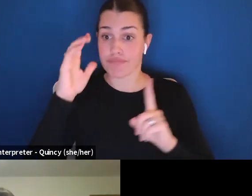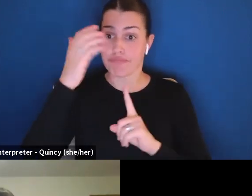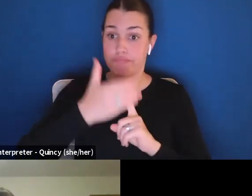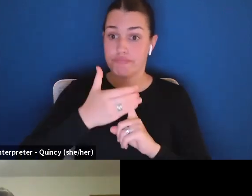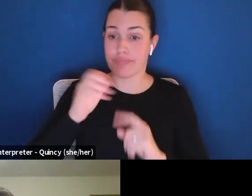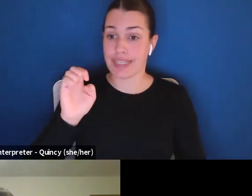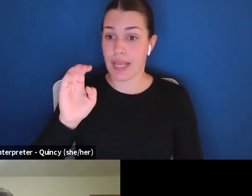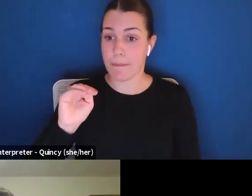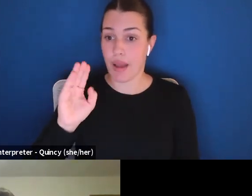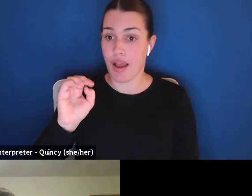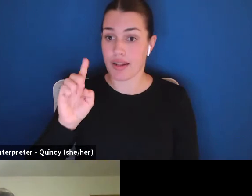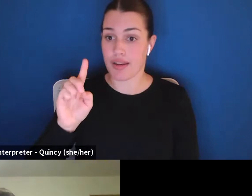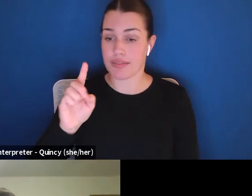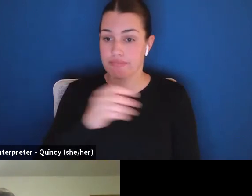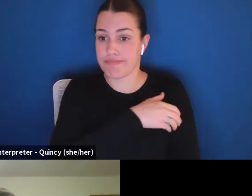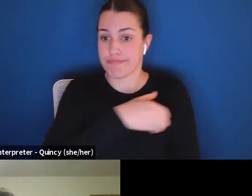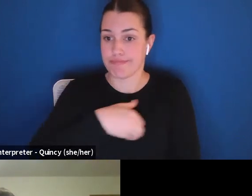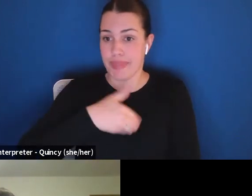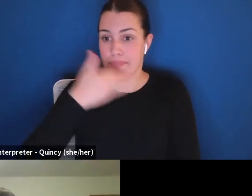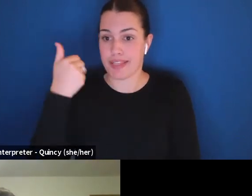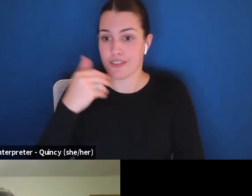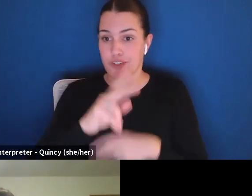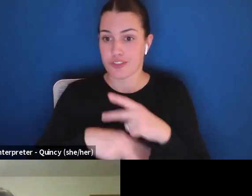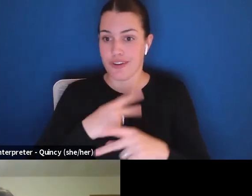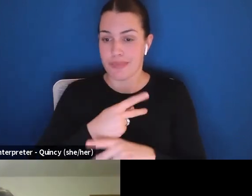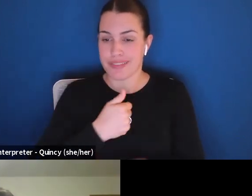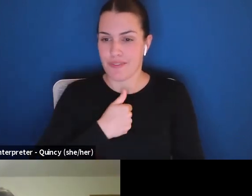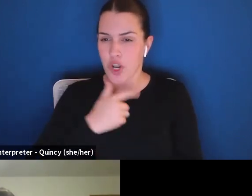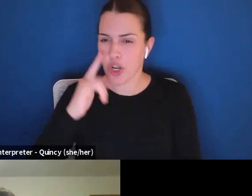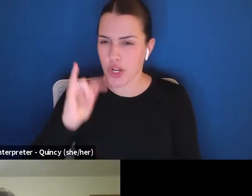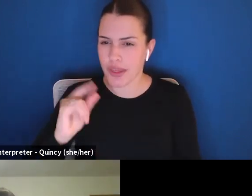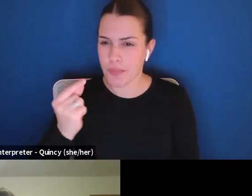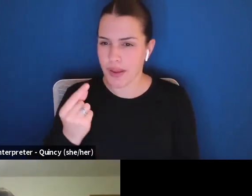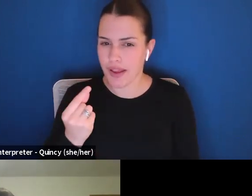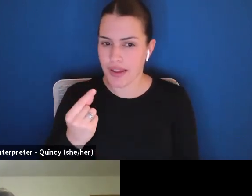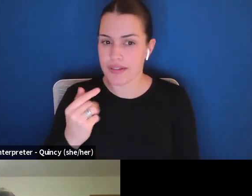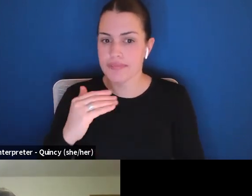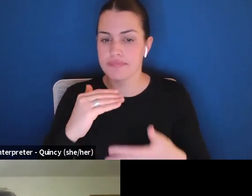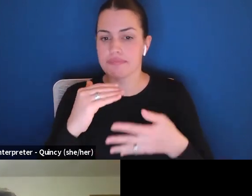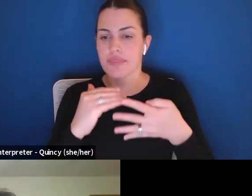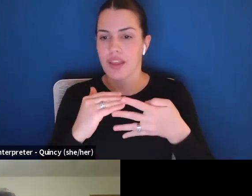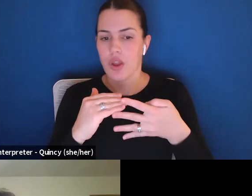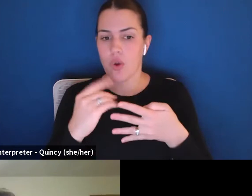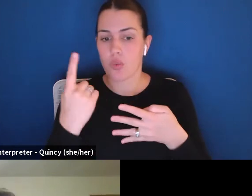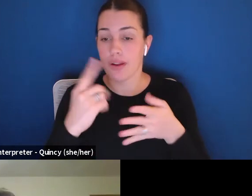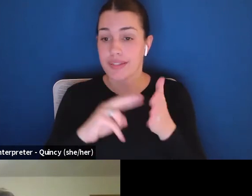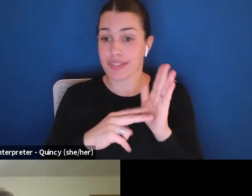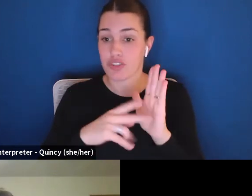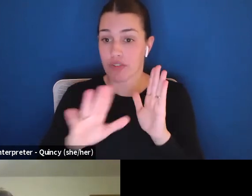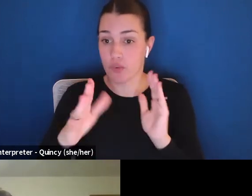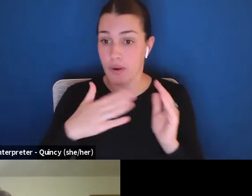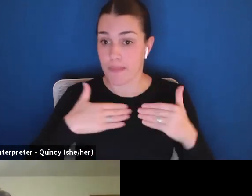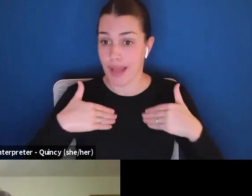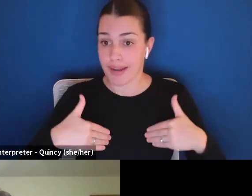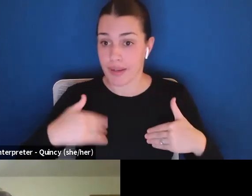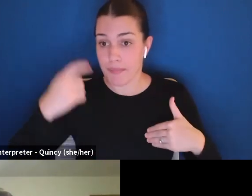of yourself, what would that look like? What is one intention you have in regards to your body, your mind, your relationships?